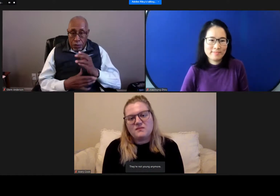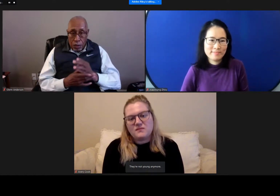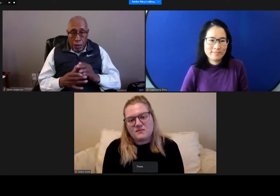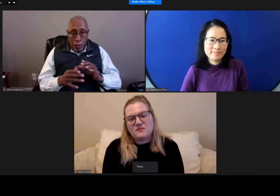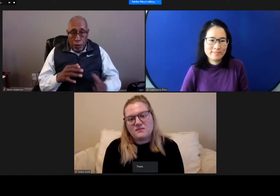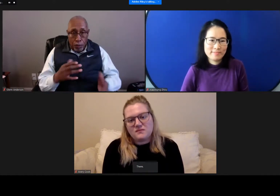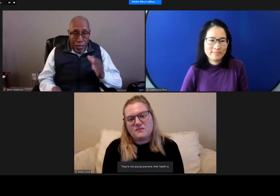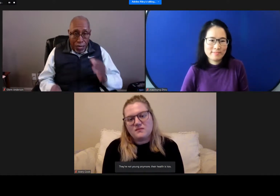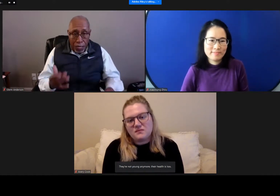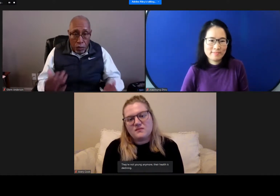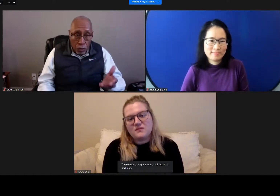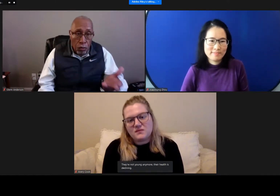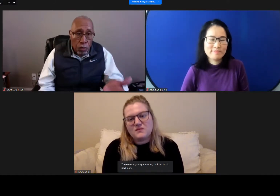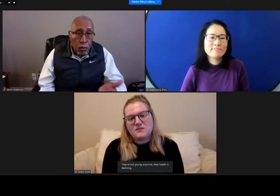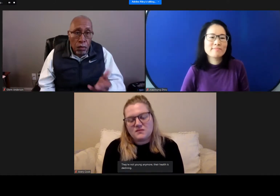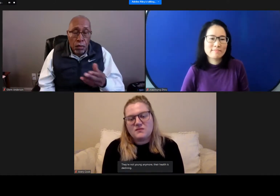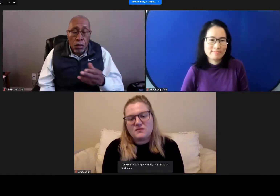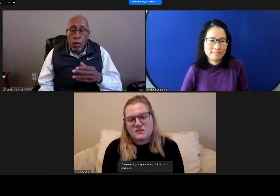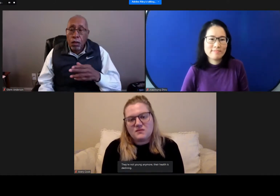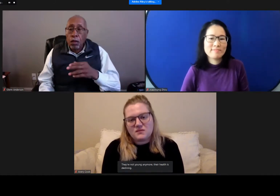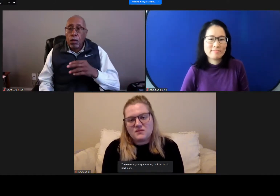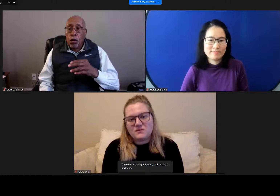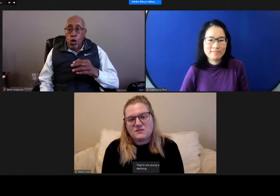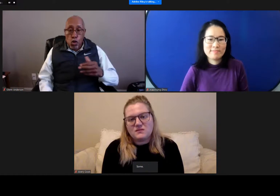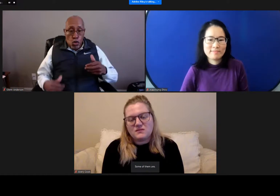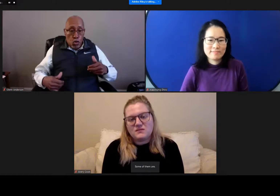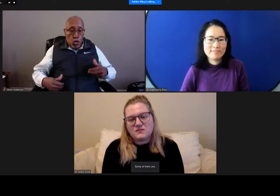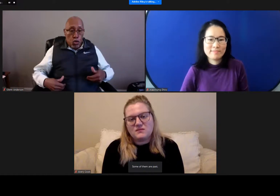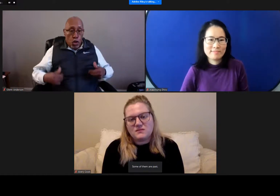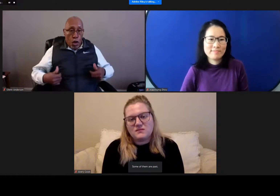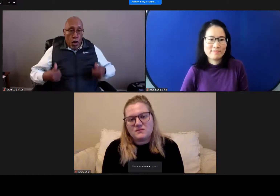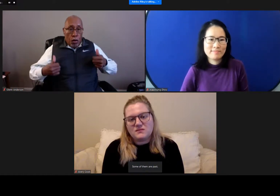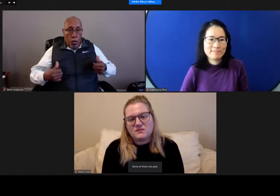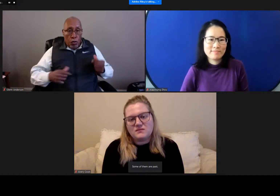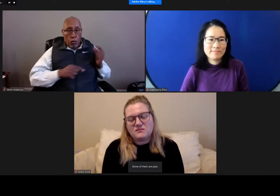Their health is declining. Some of them are past.